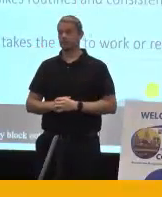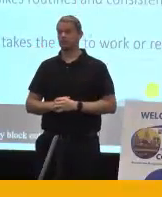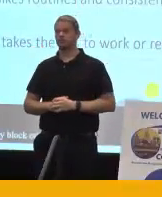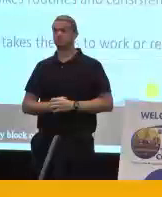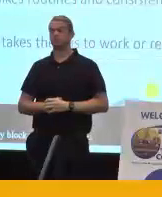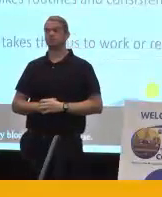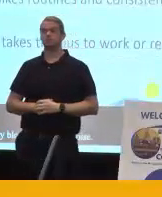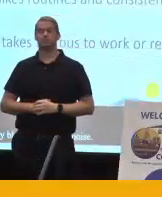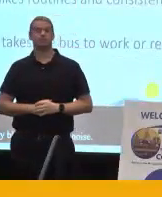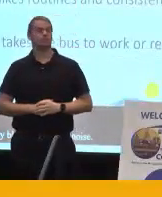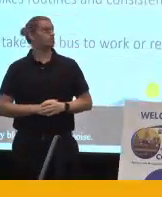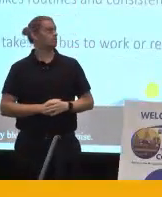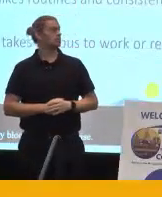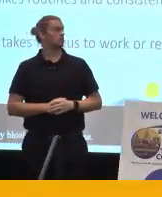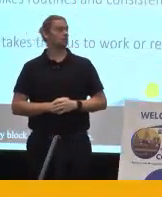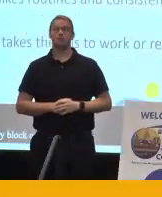Back in the back here.